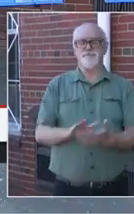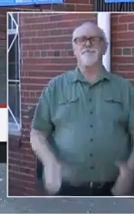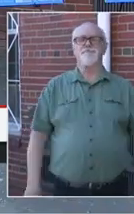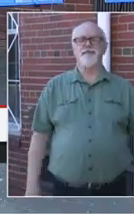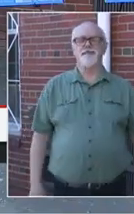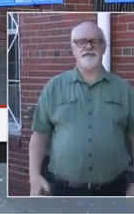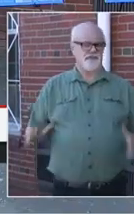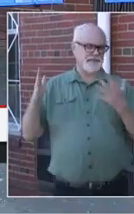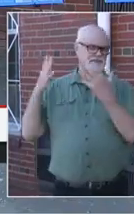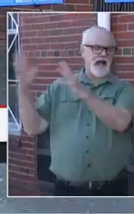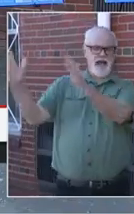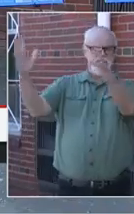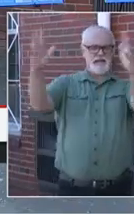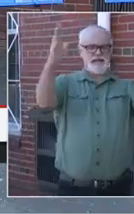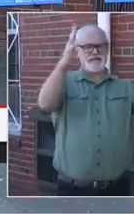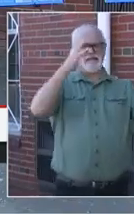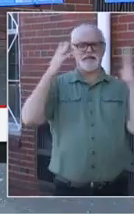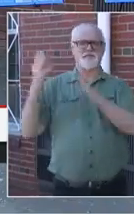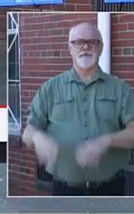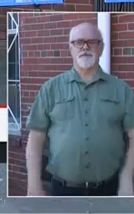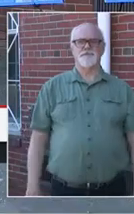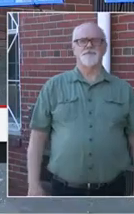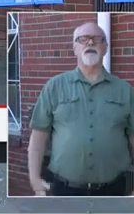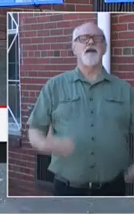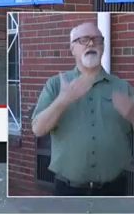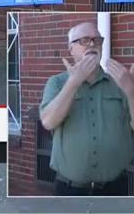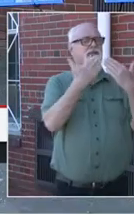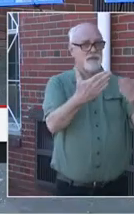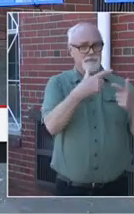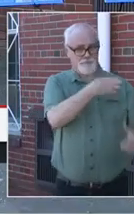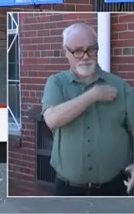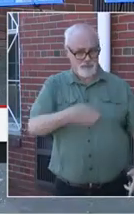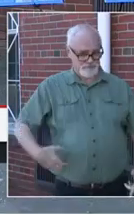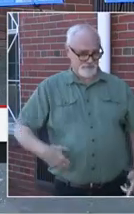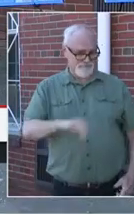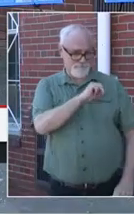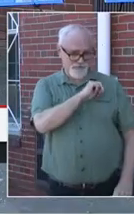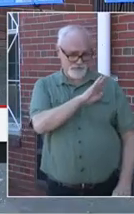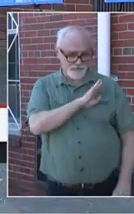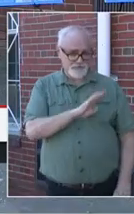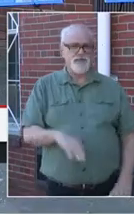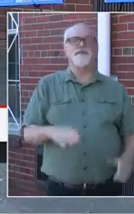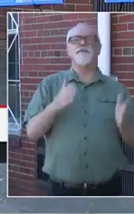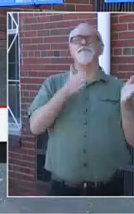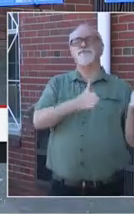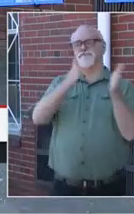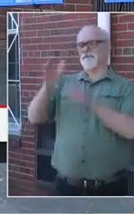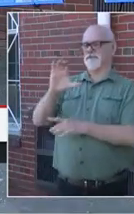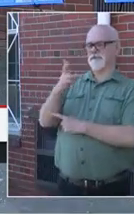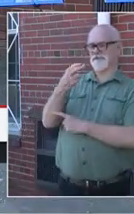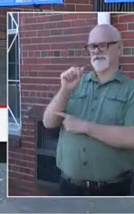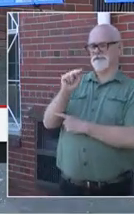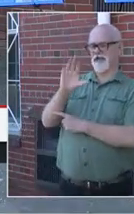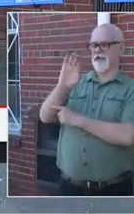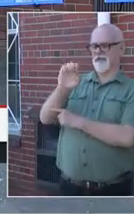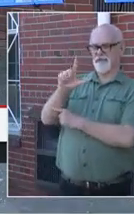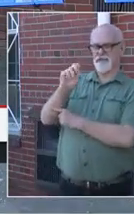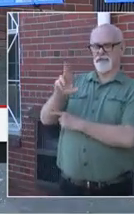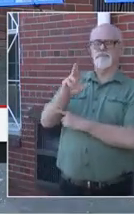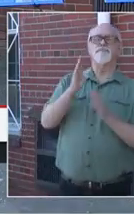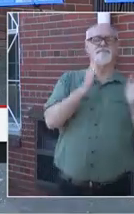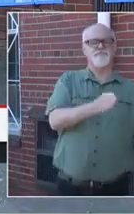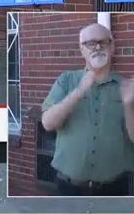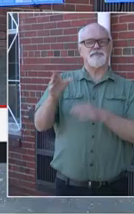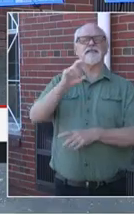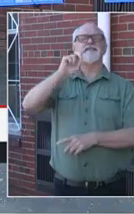Thank you to Mayor Bowser's administration, Chancellor Farabee, and the entire DC Education leadership team